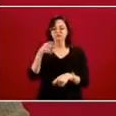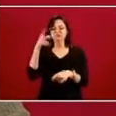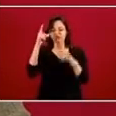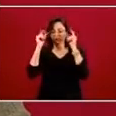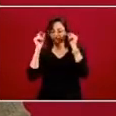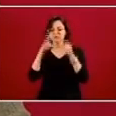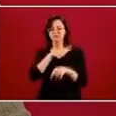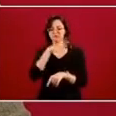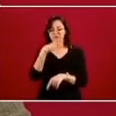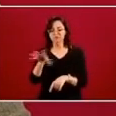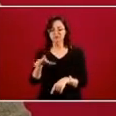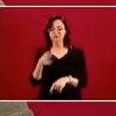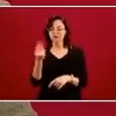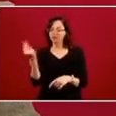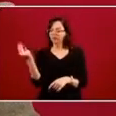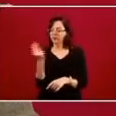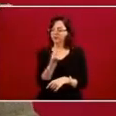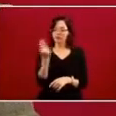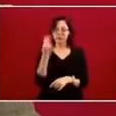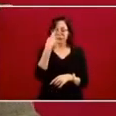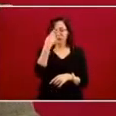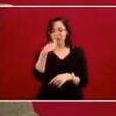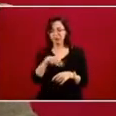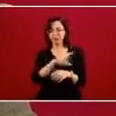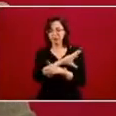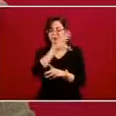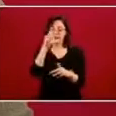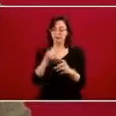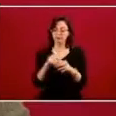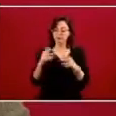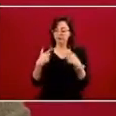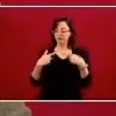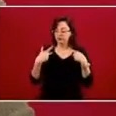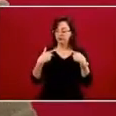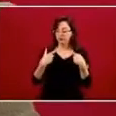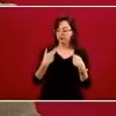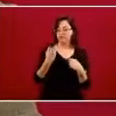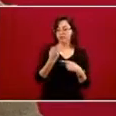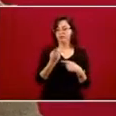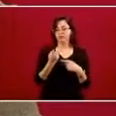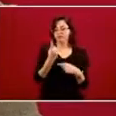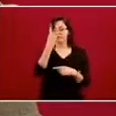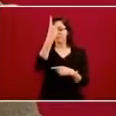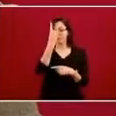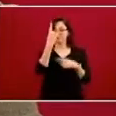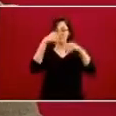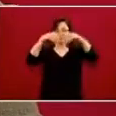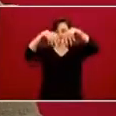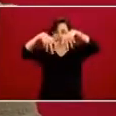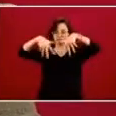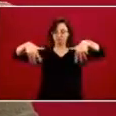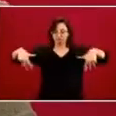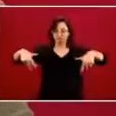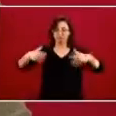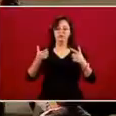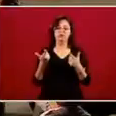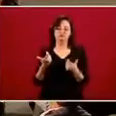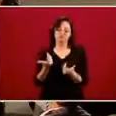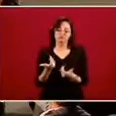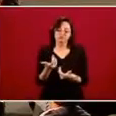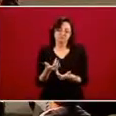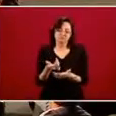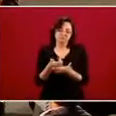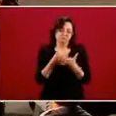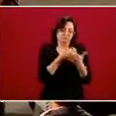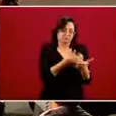general doctors and our general nurses, that so they can help us.